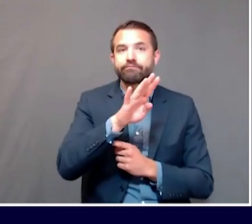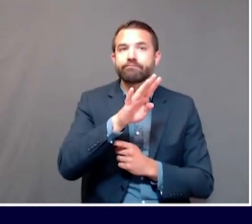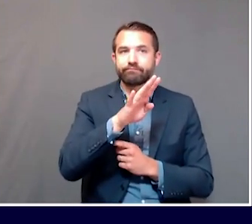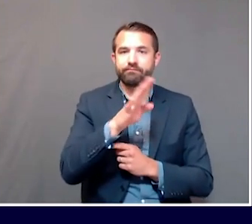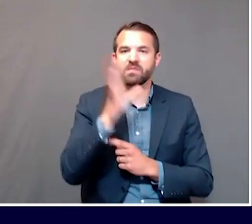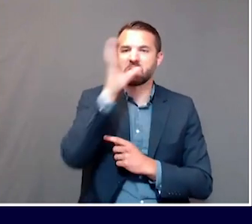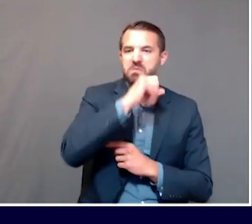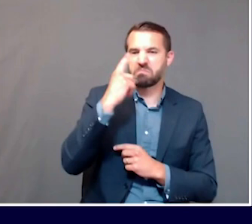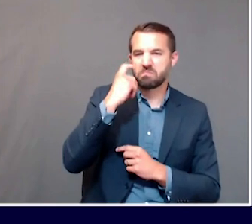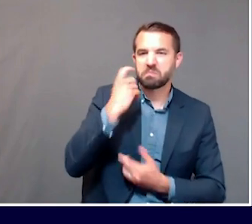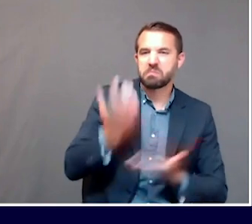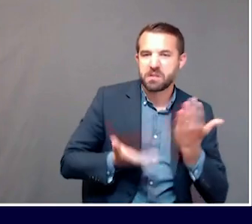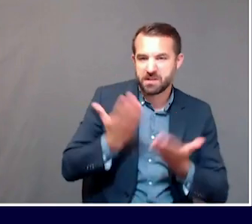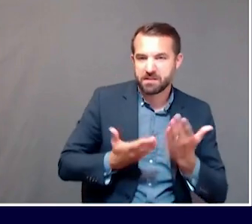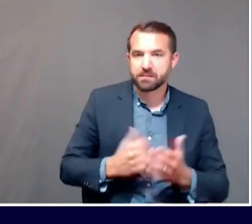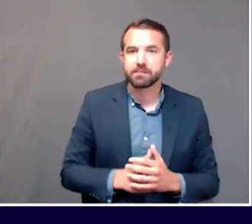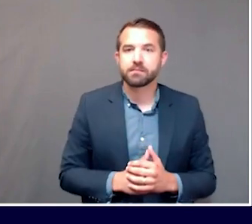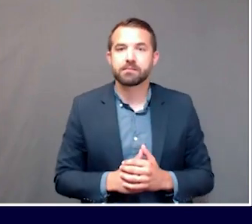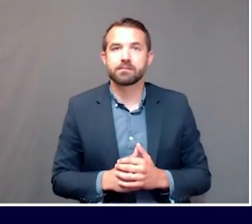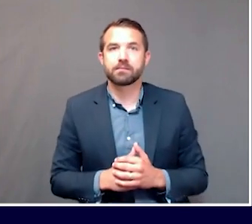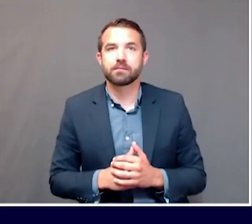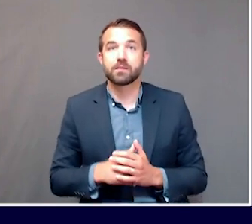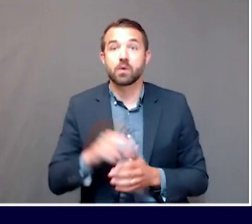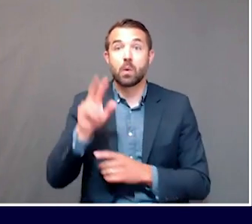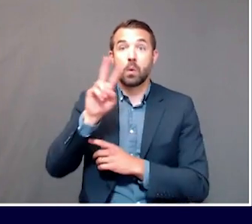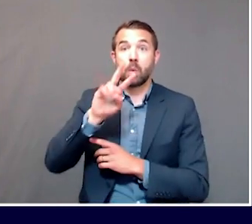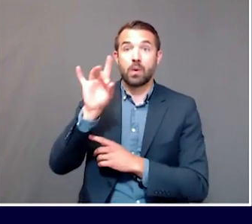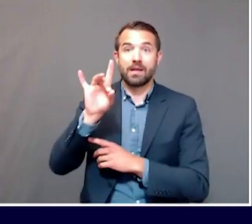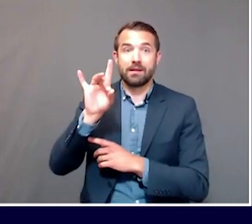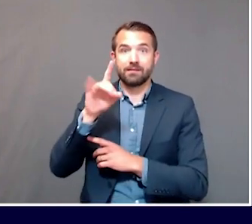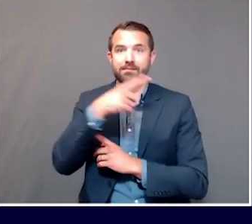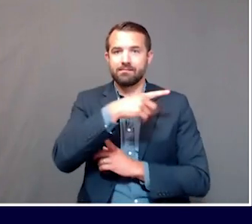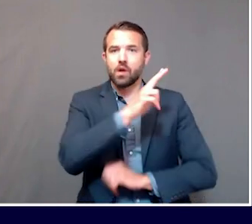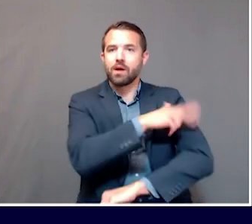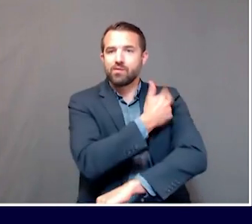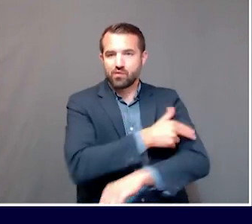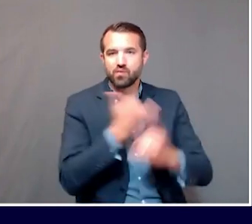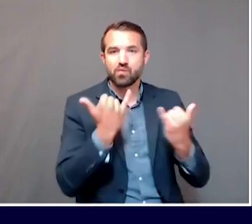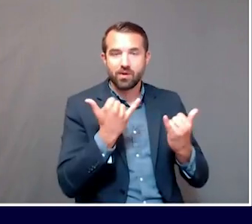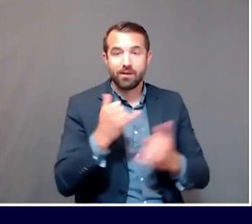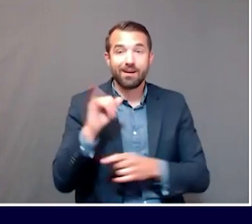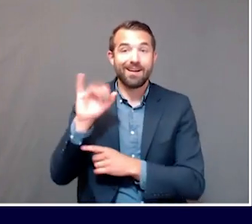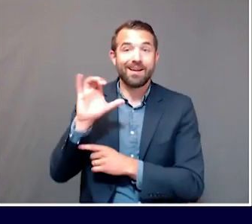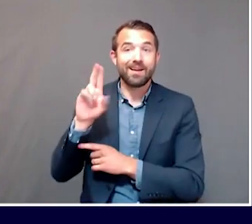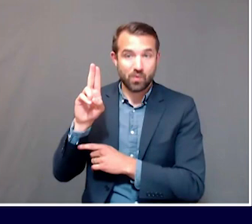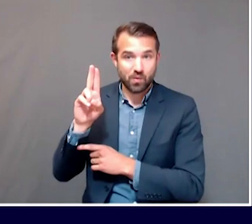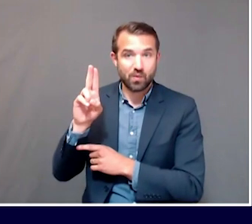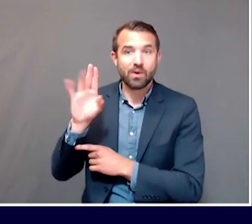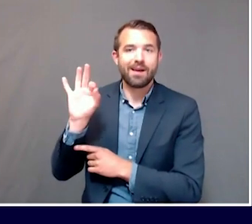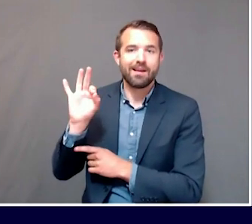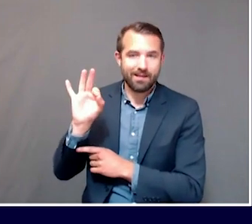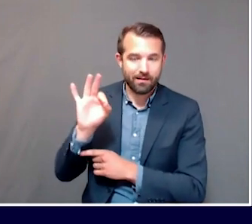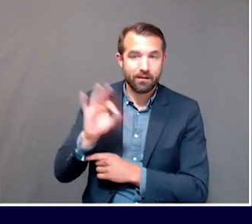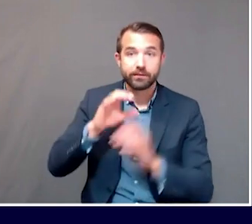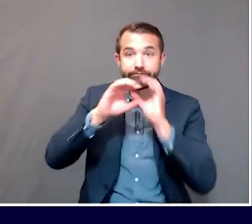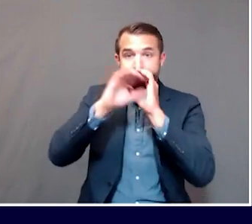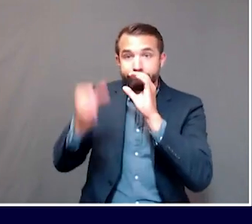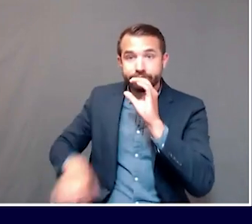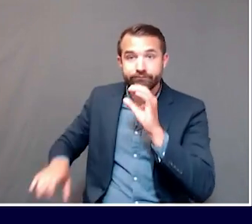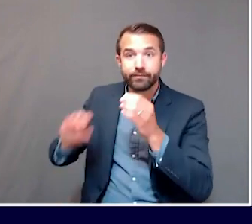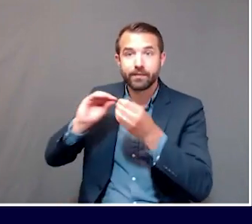are currently in the hospital. 9 of them are in the ICU and 6 are on ventilators. Overall, there have